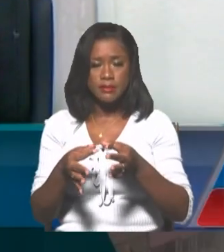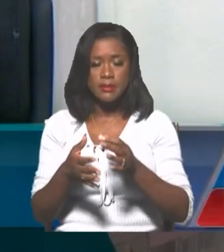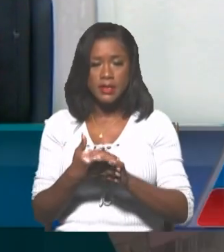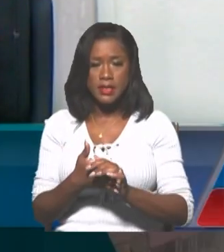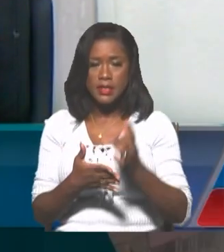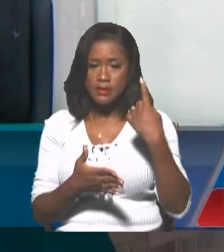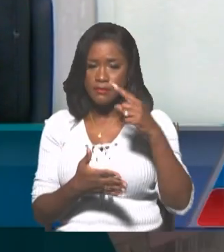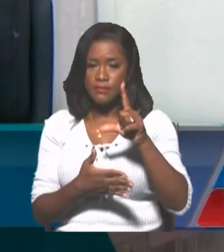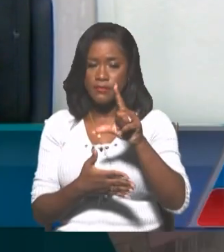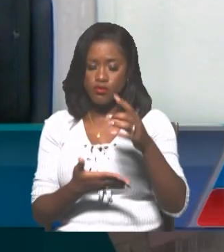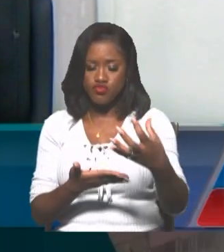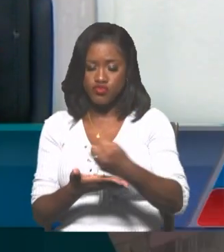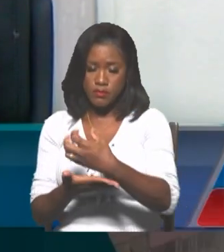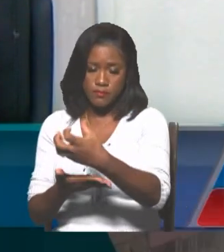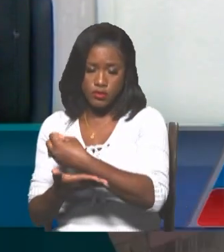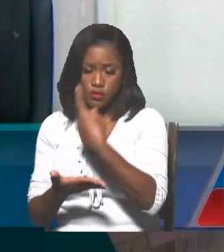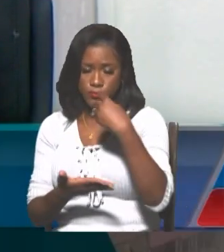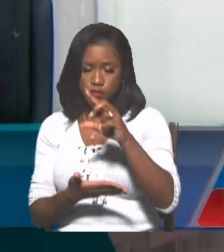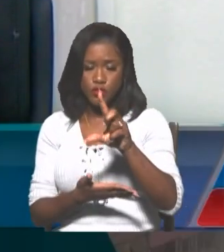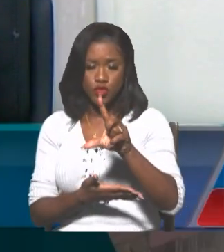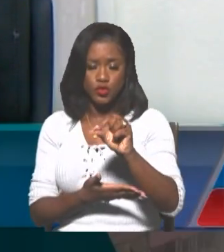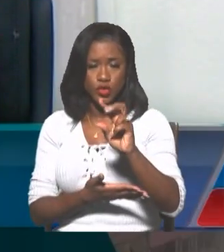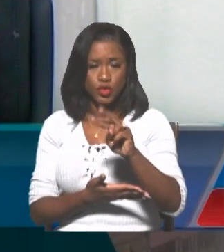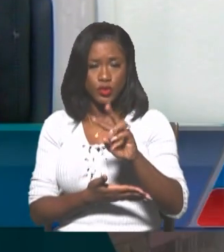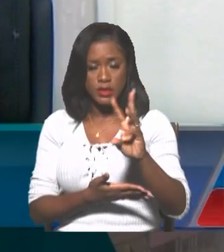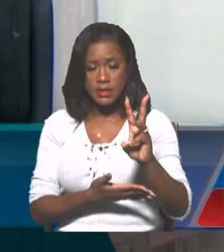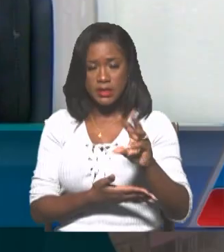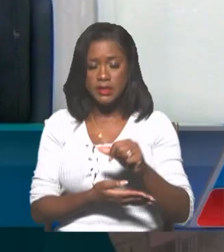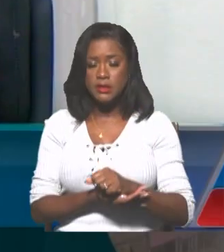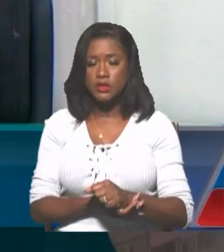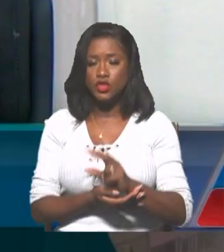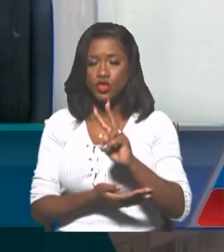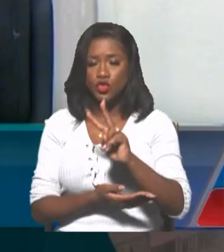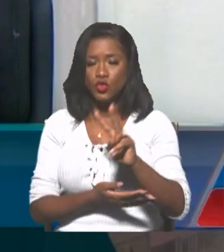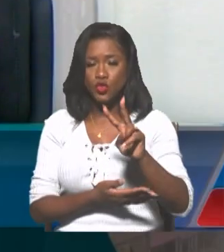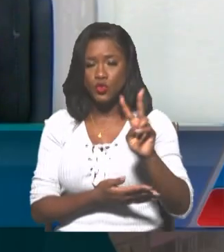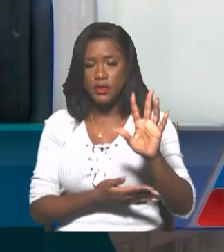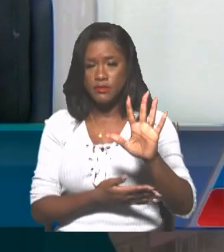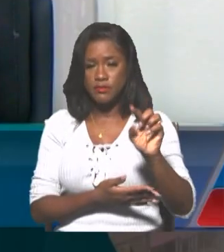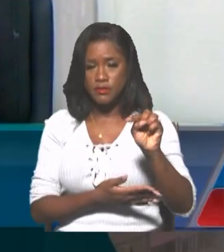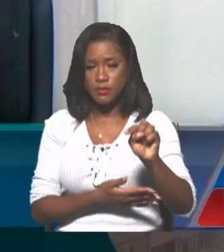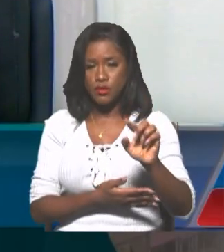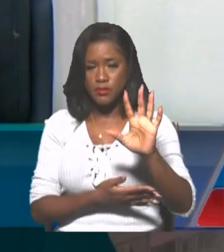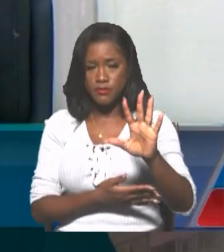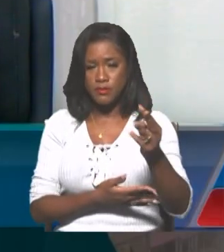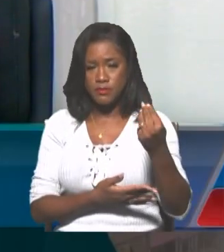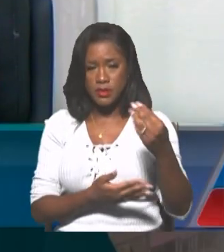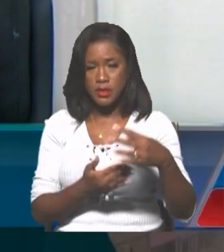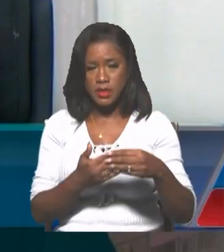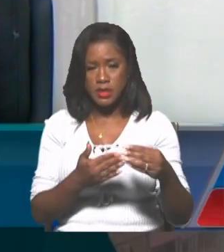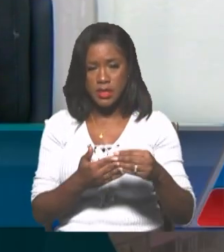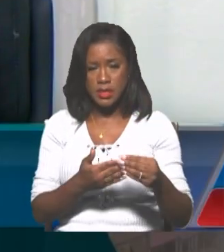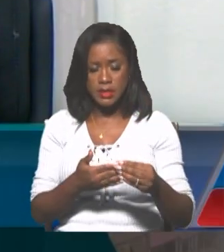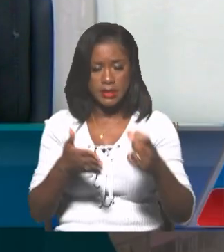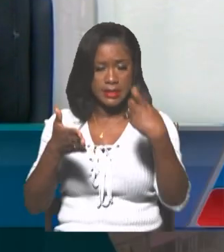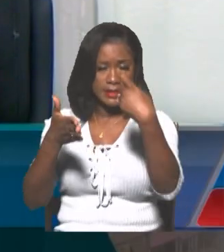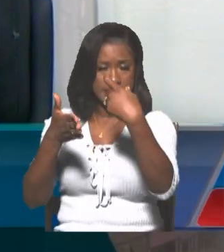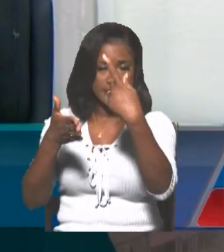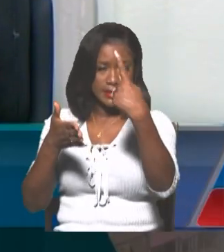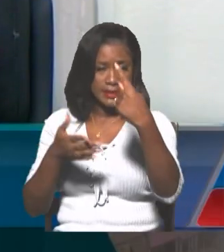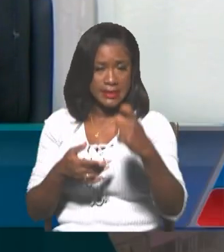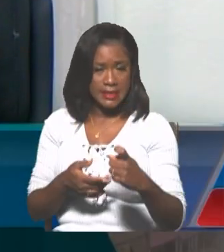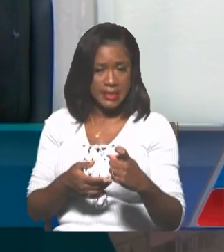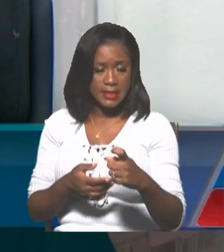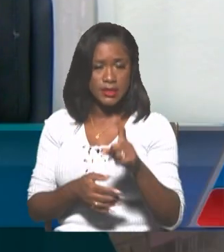for fiscal 2026 is $225.5 million. Taxes on income and profits,